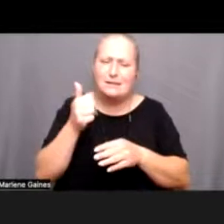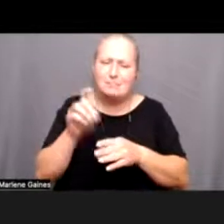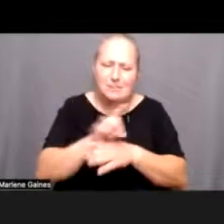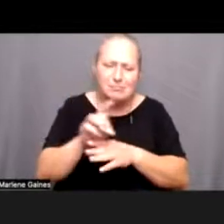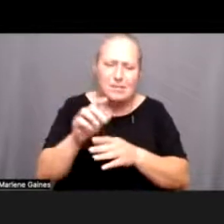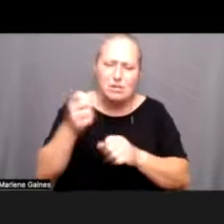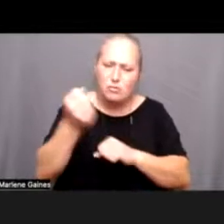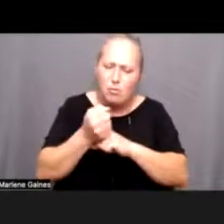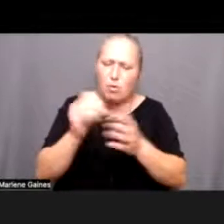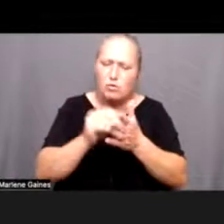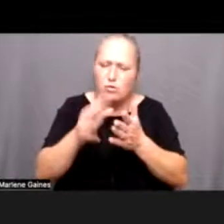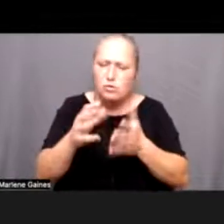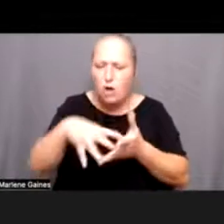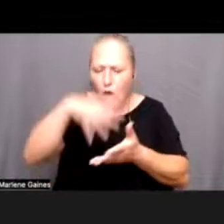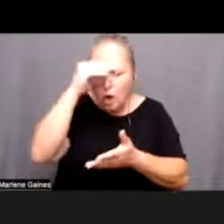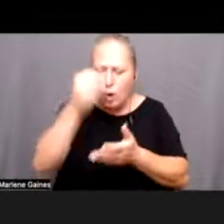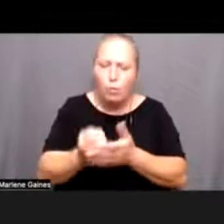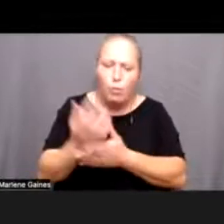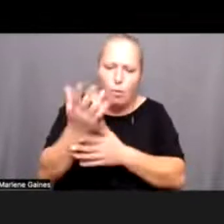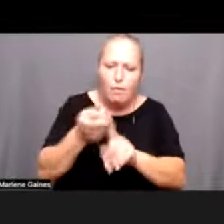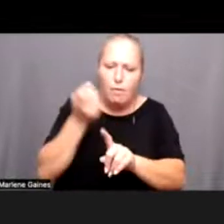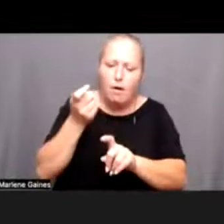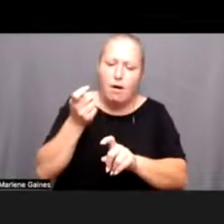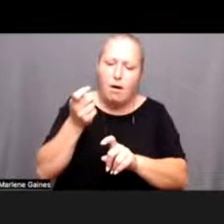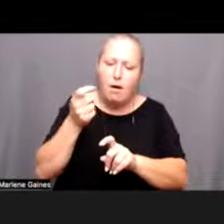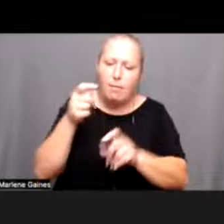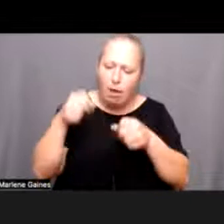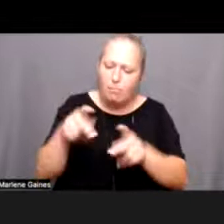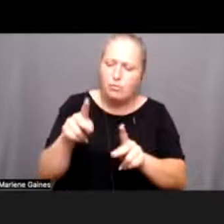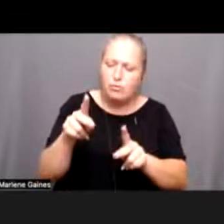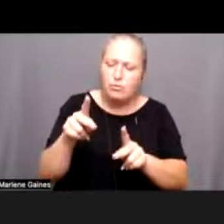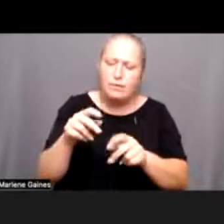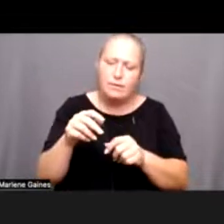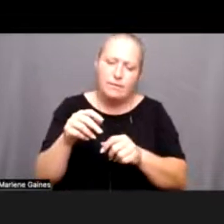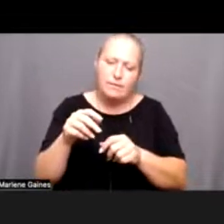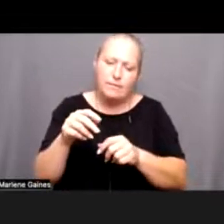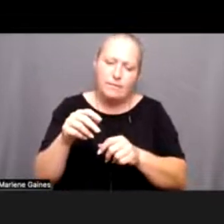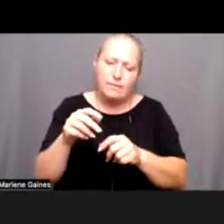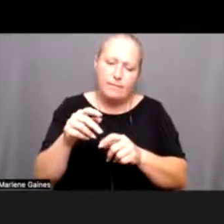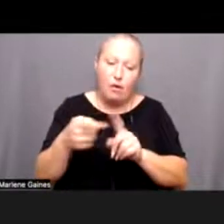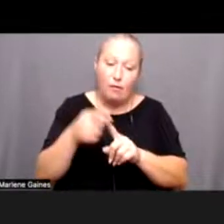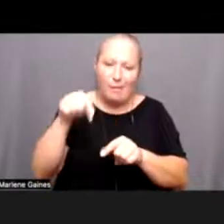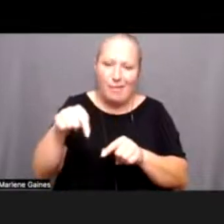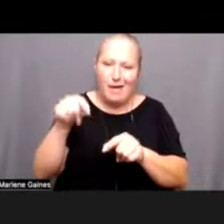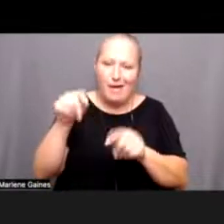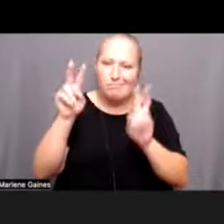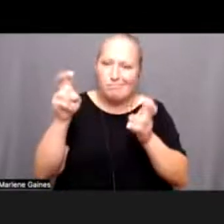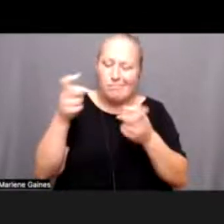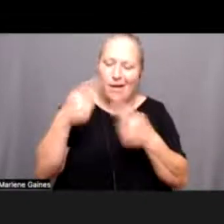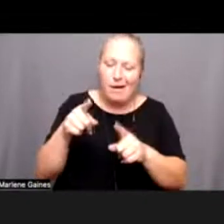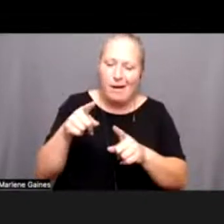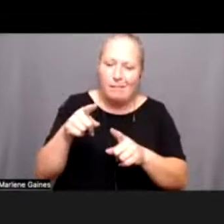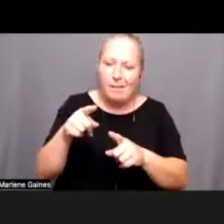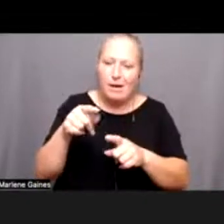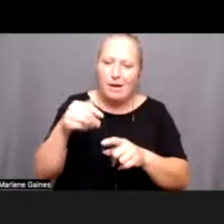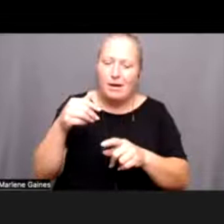supporting students to learn and grow from these opportunities or from these instances. There was also a hearty